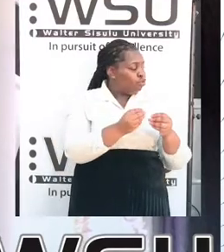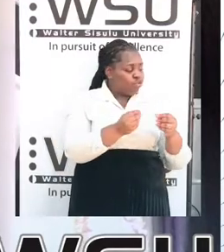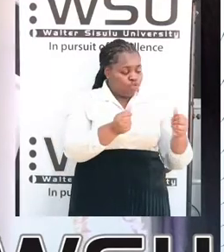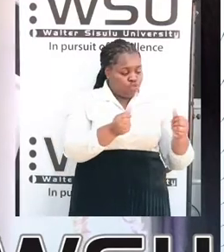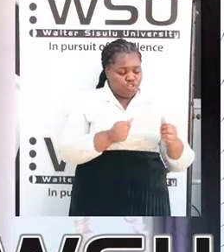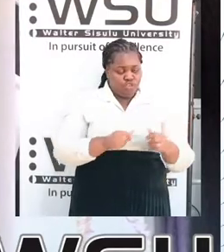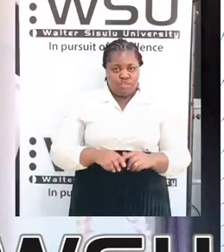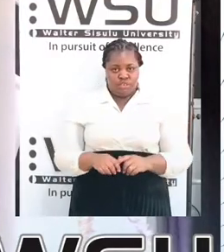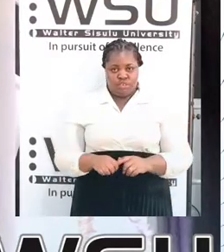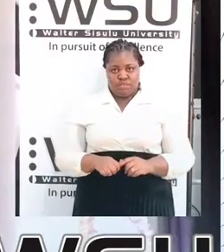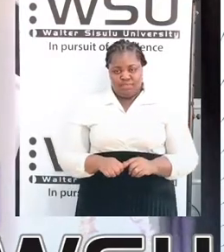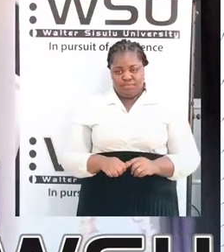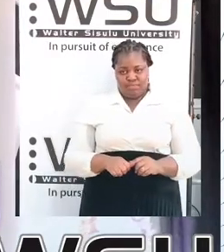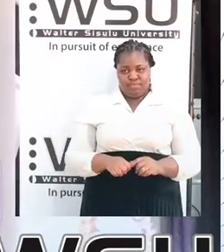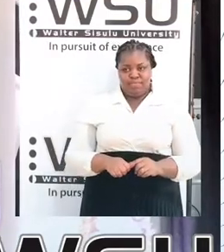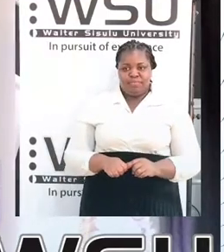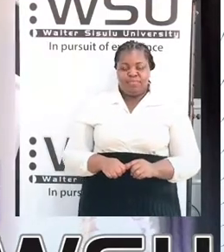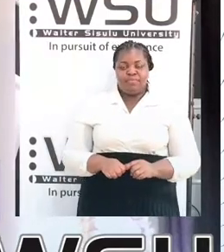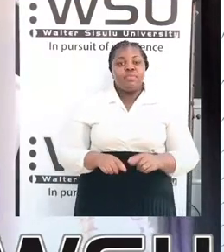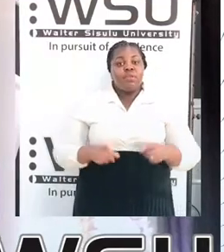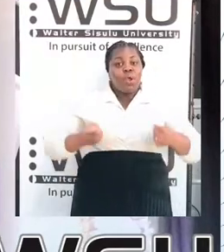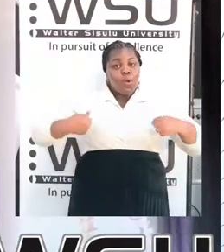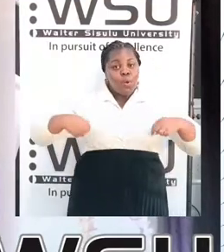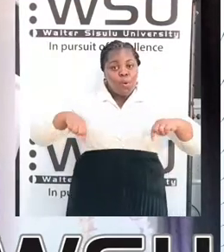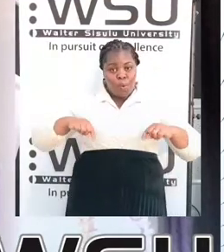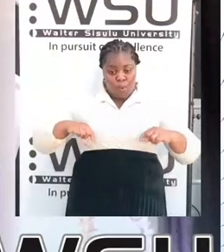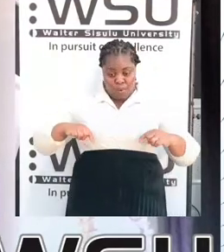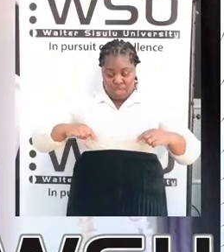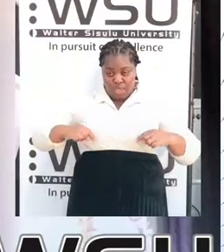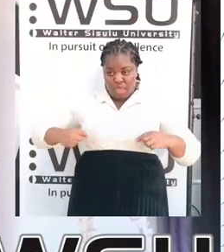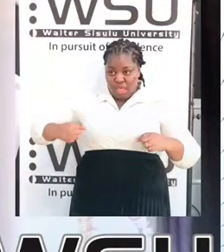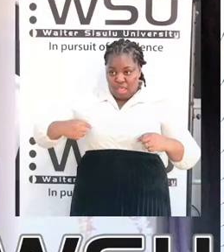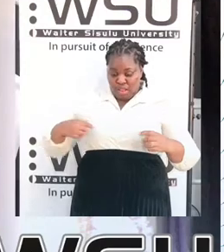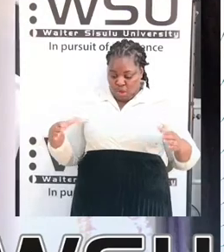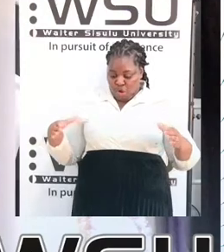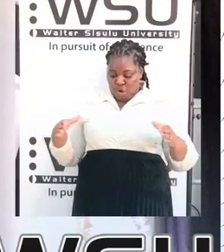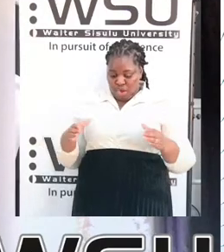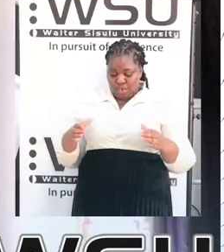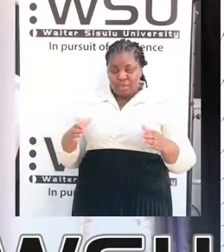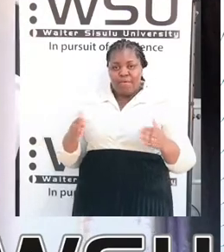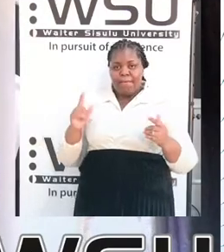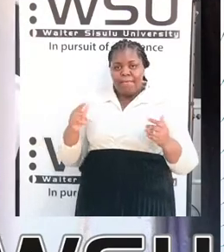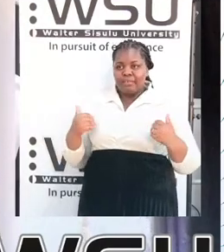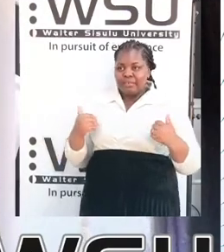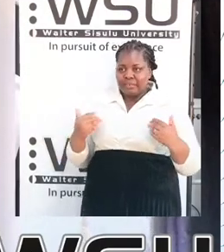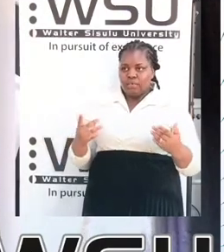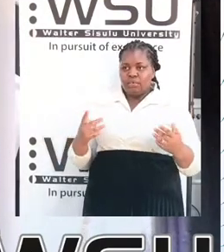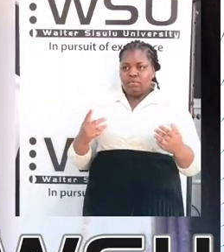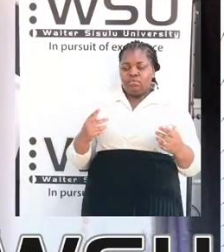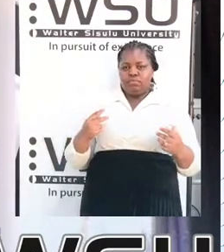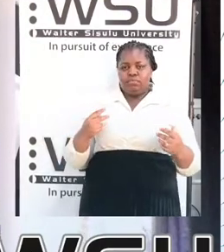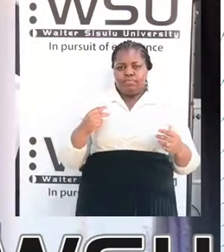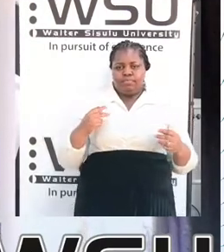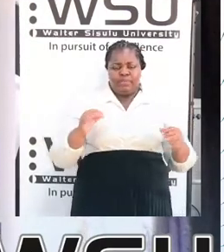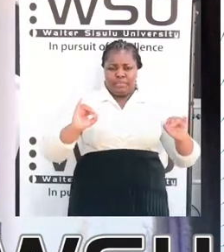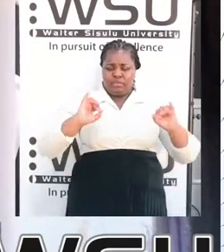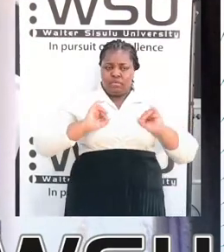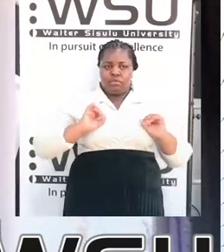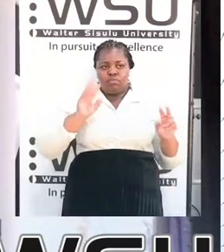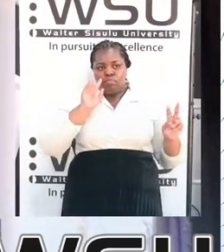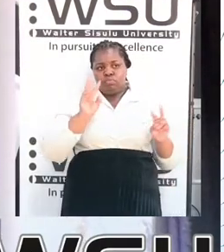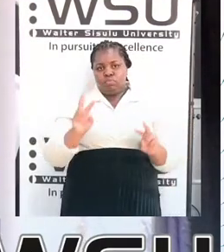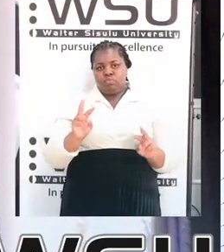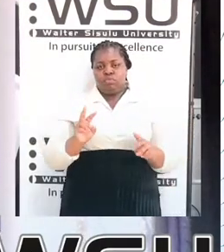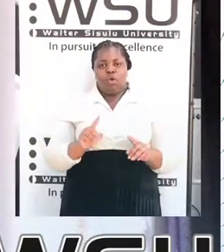solutions that we as a collective must begin to seriously consider, but not